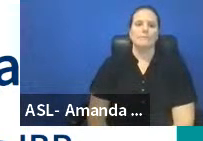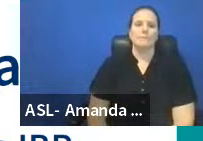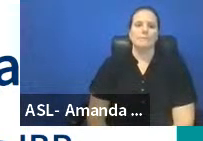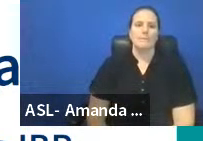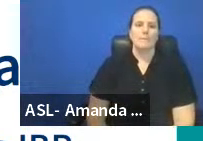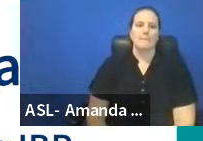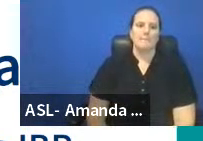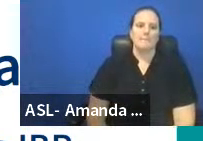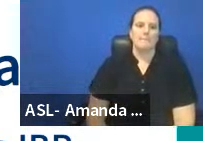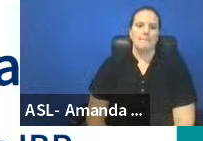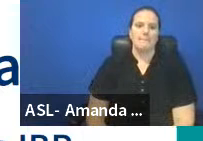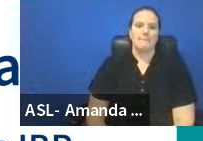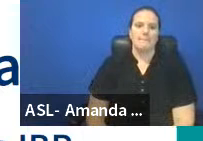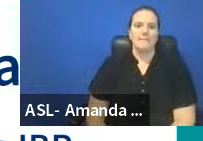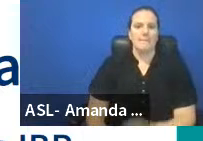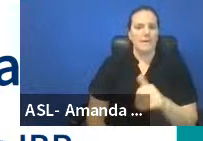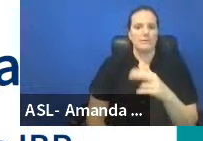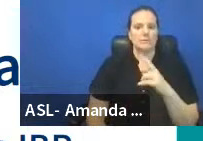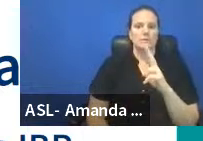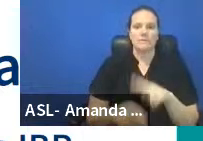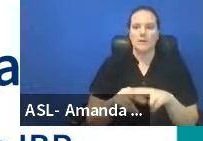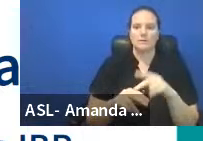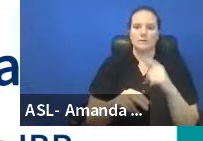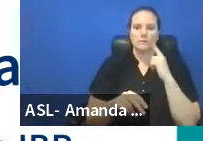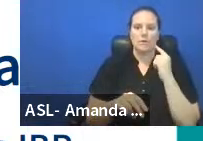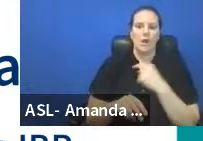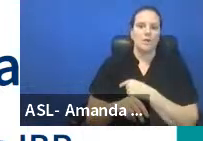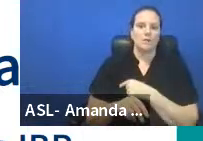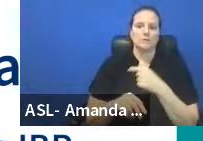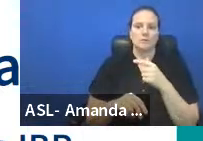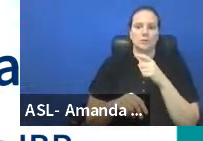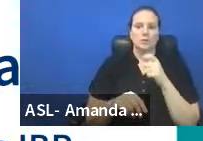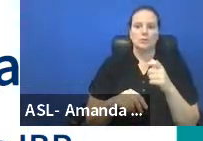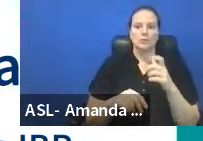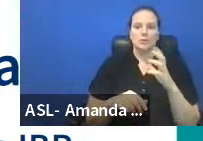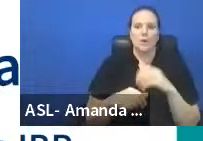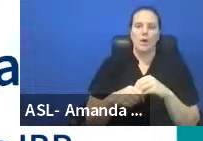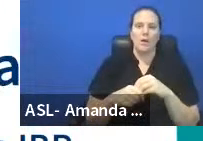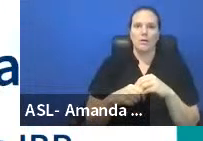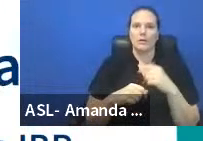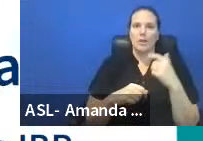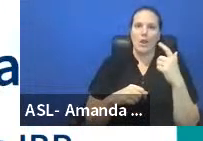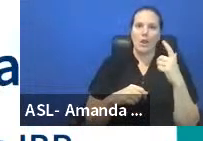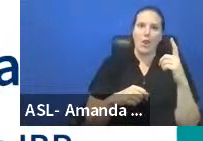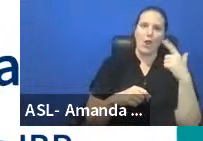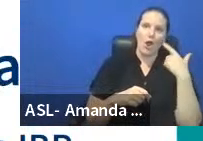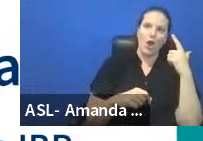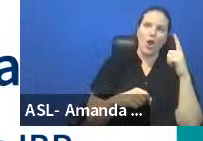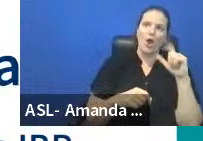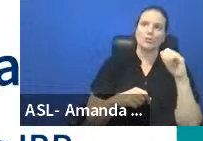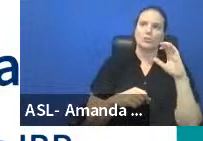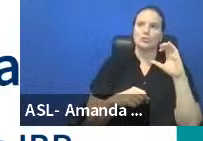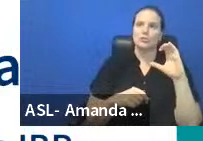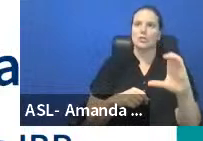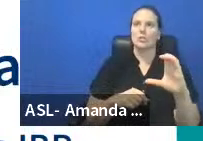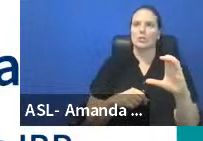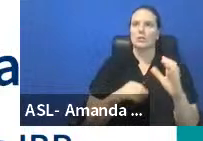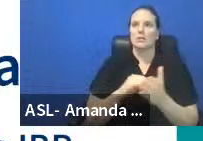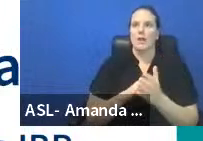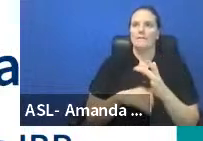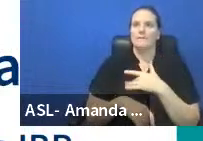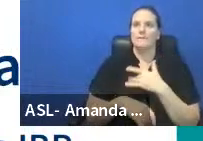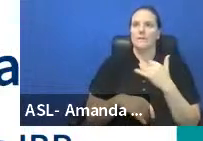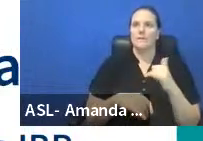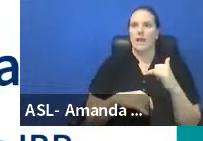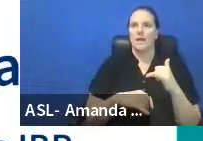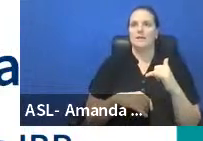was very fun for those of us who were on the logistical standpoint, because it definitely felt like the Tower